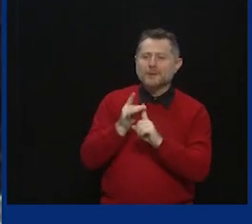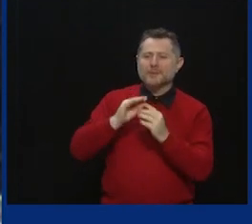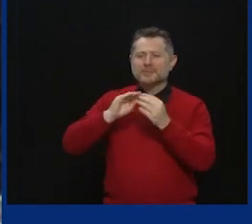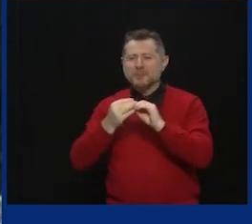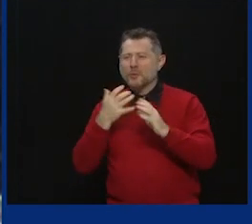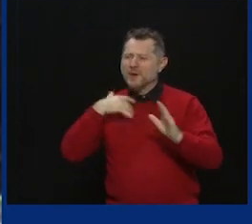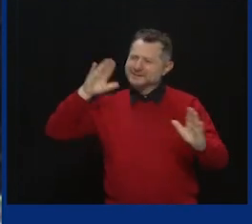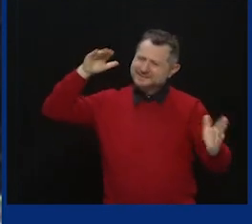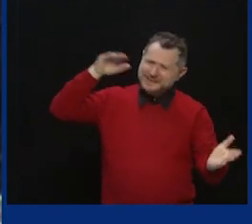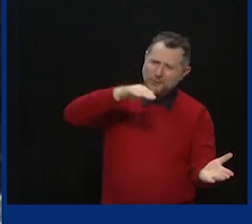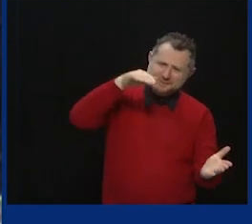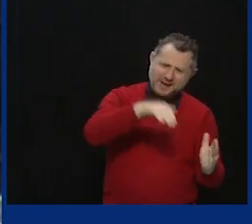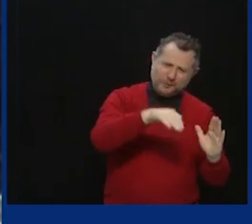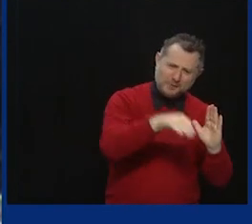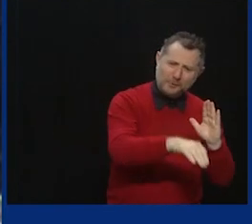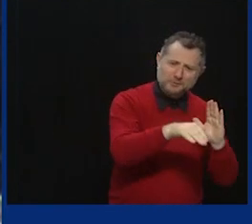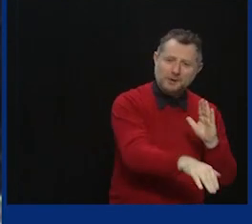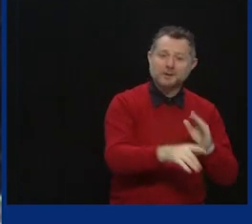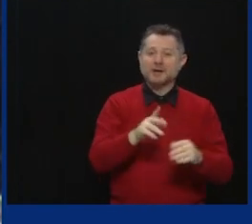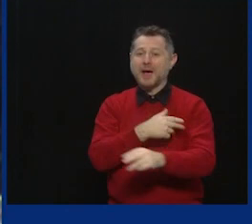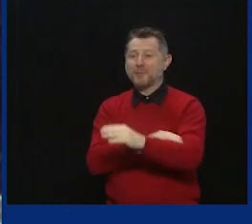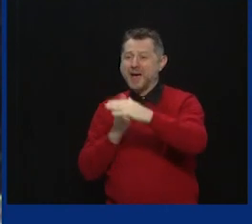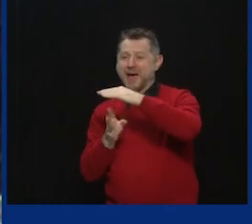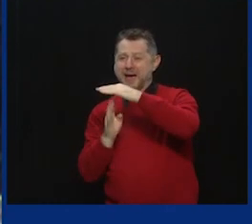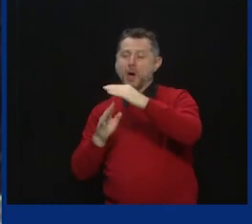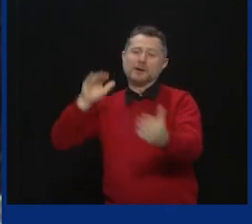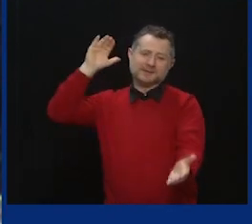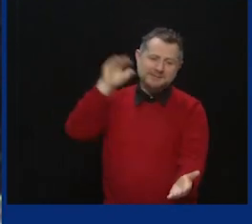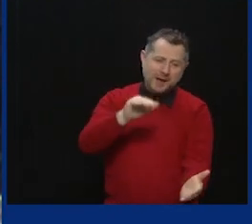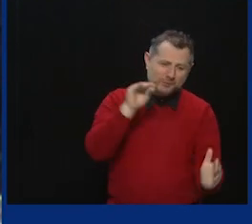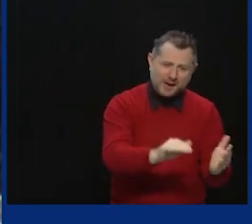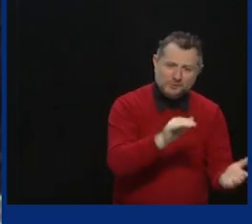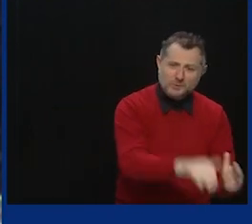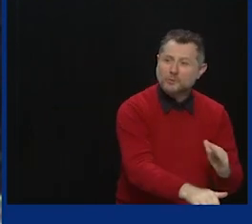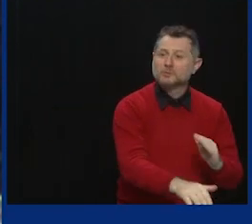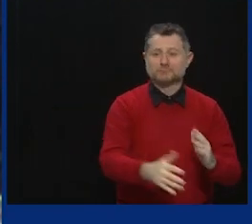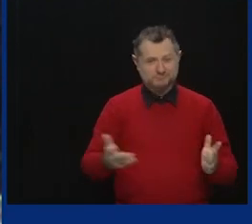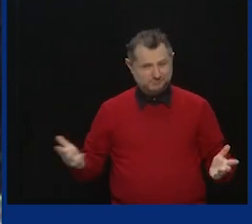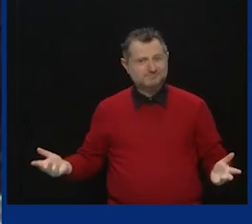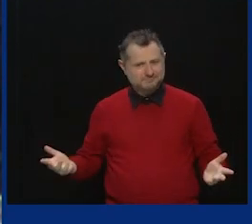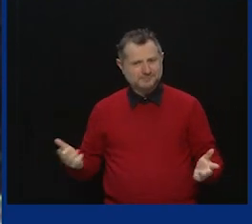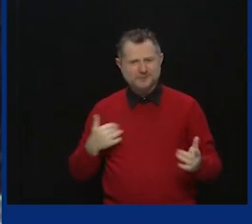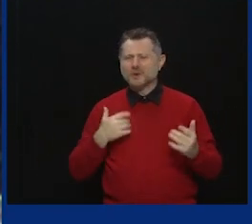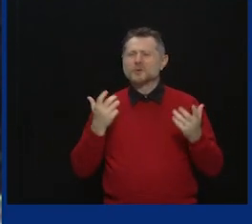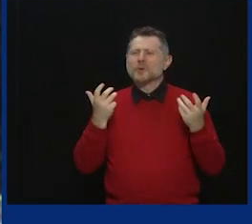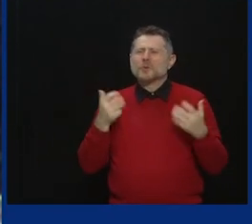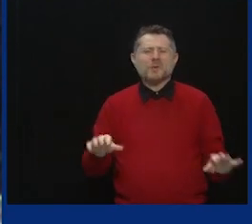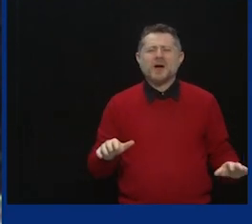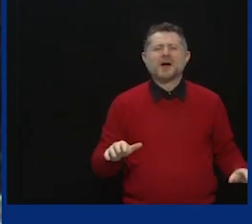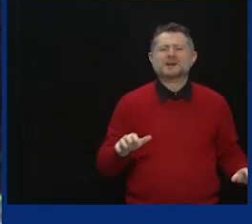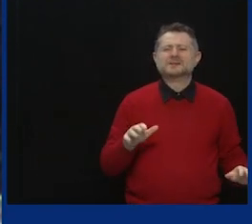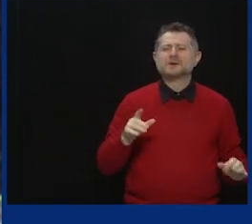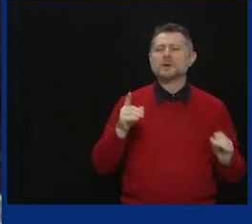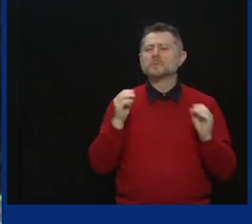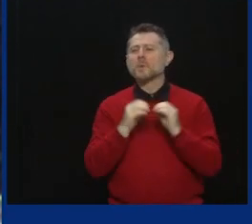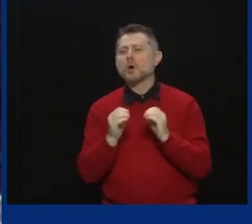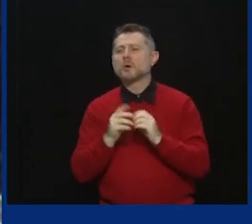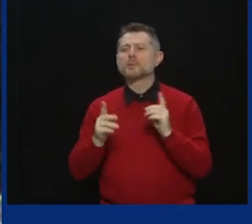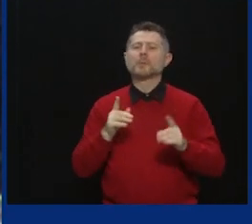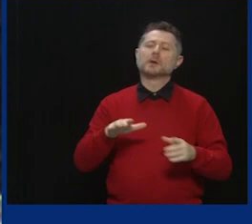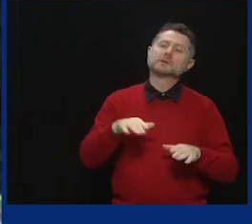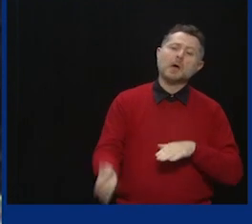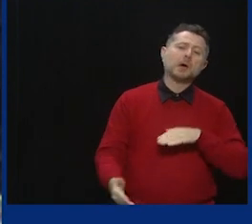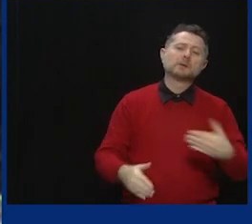just like the flu, just like any old virus. We do not want any other person to die because of COVID.